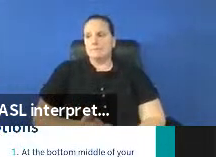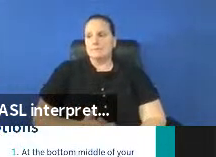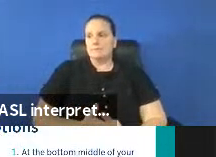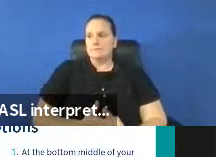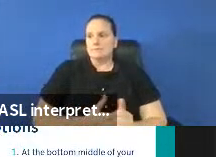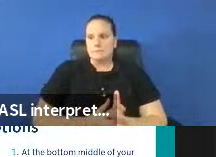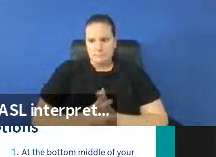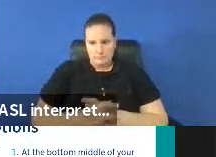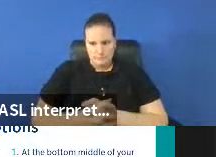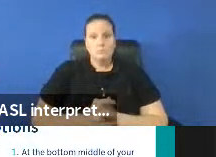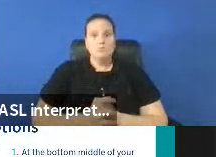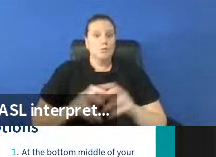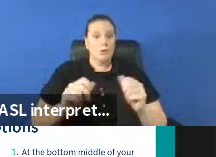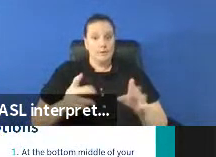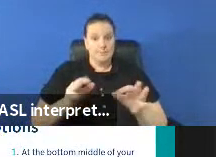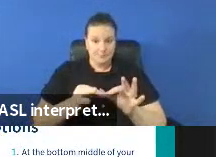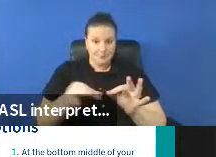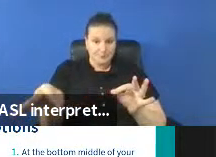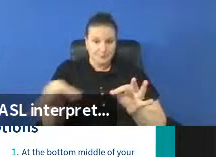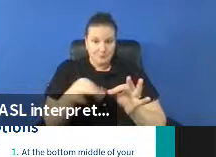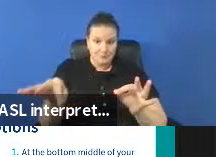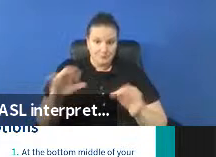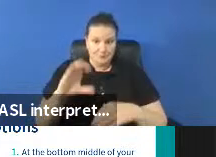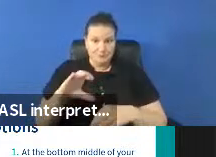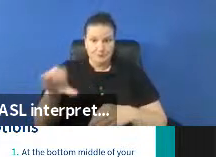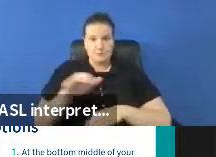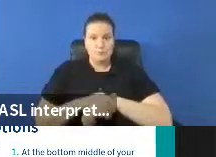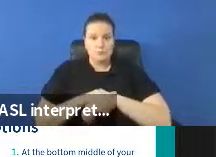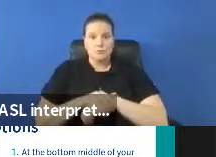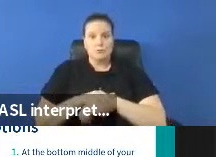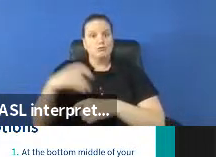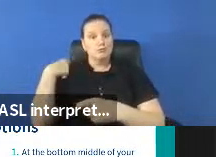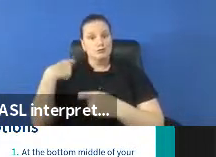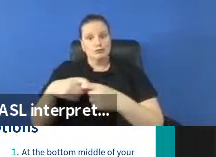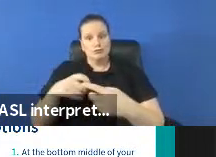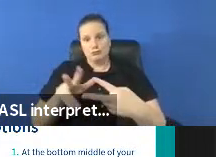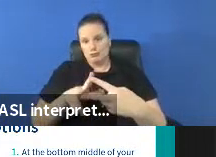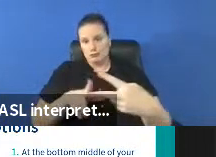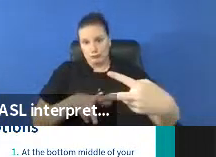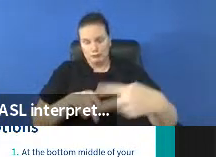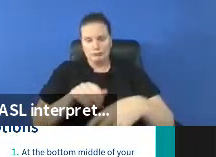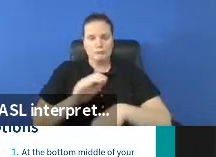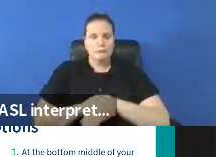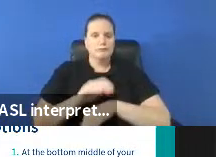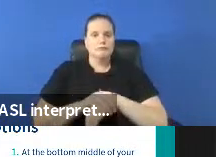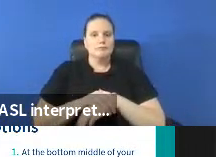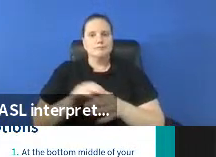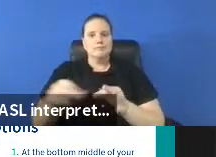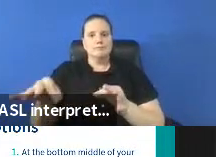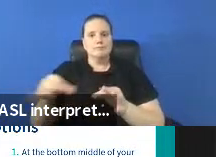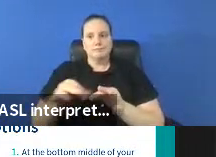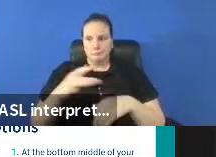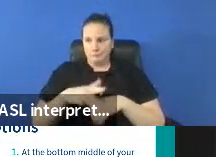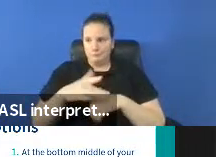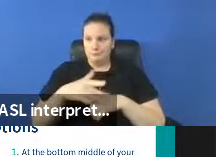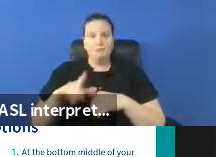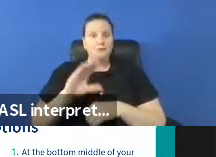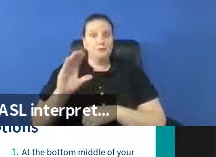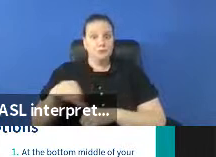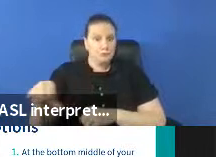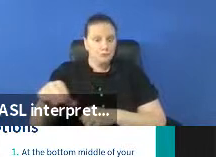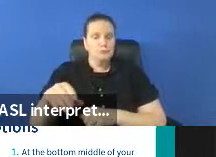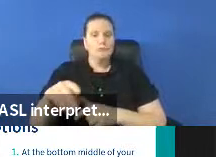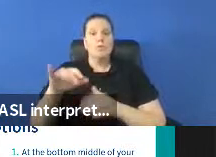All right, closed captions in English and in Spanish. English closed captions are available within Zoom